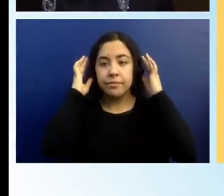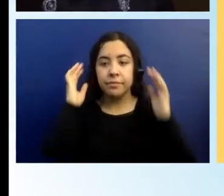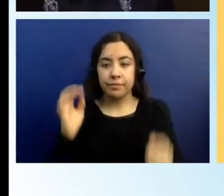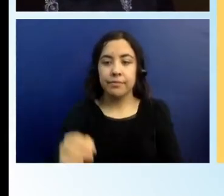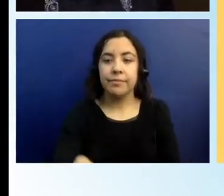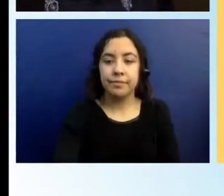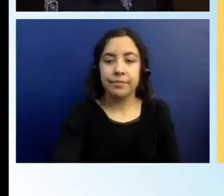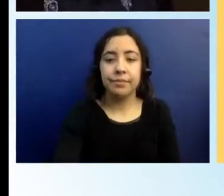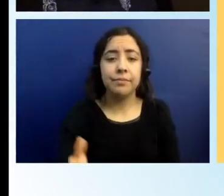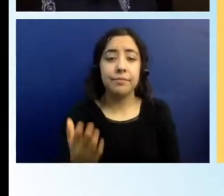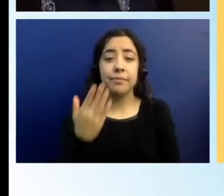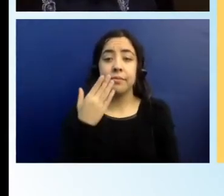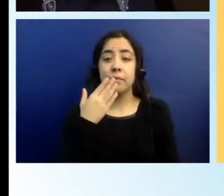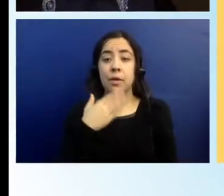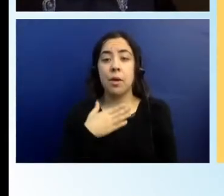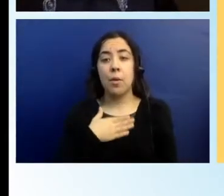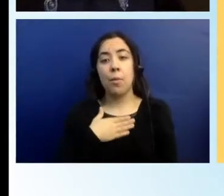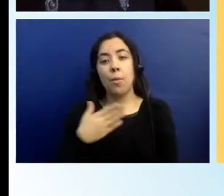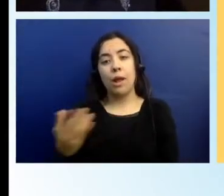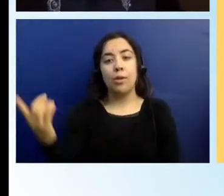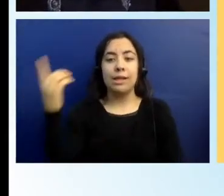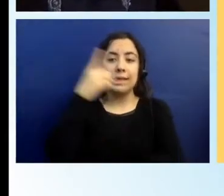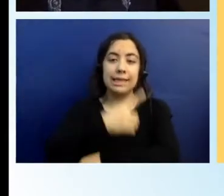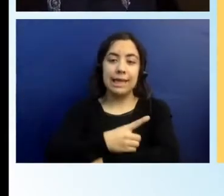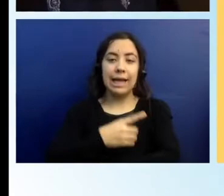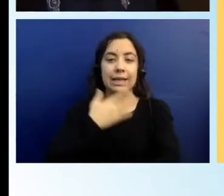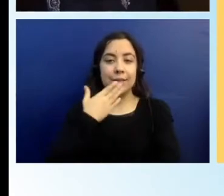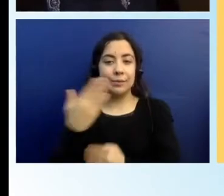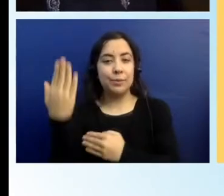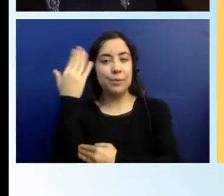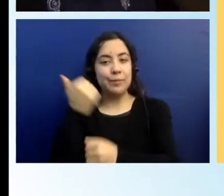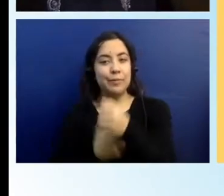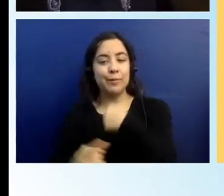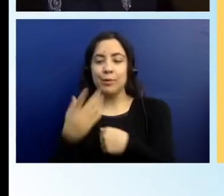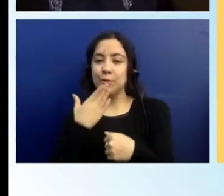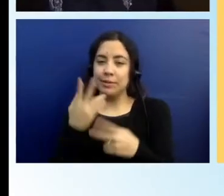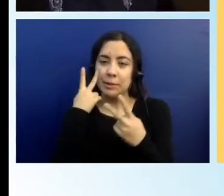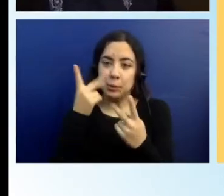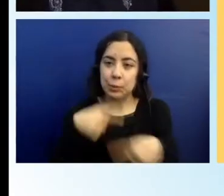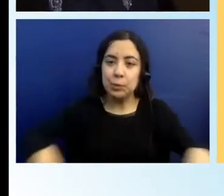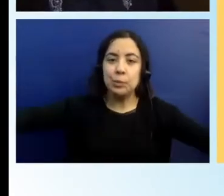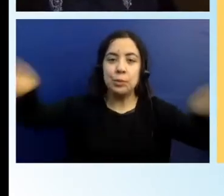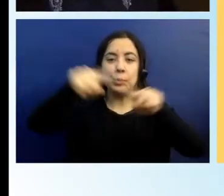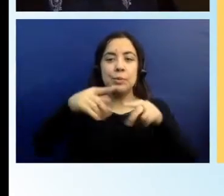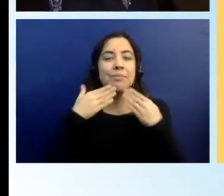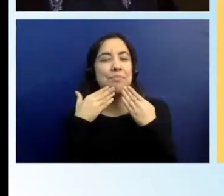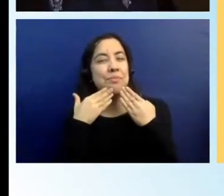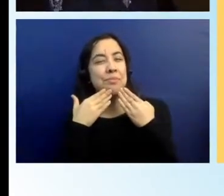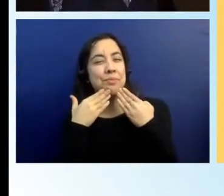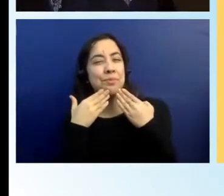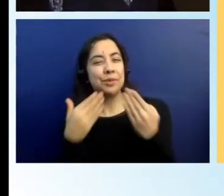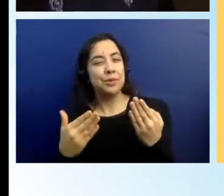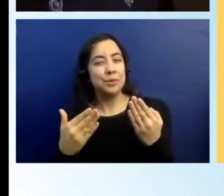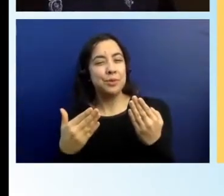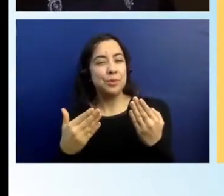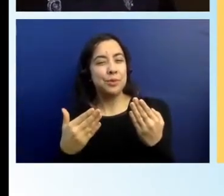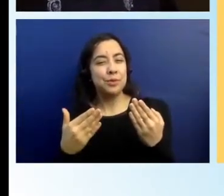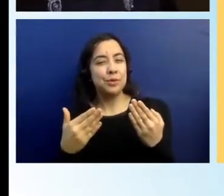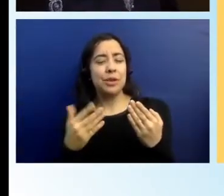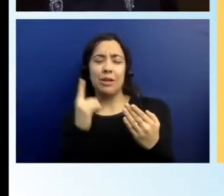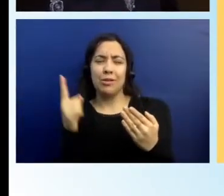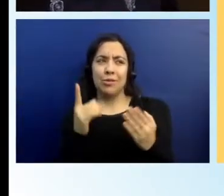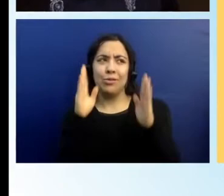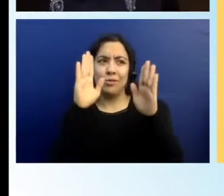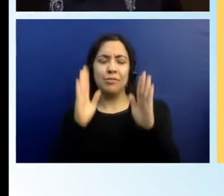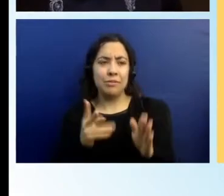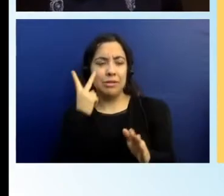Buenos dias, everybody. It's good to see you, and thank you, X. It's always a pleasure to see what you're up to and the important work that you do